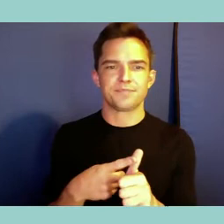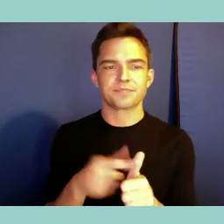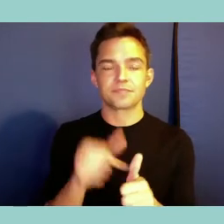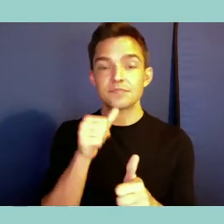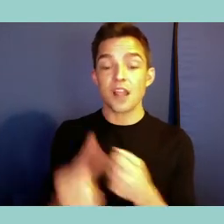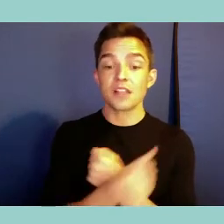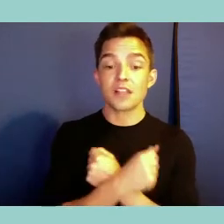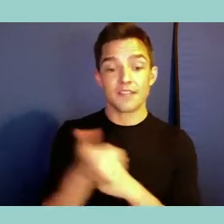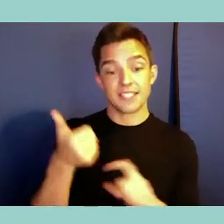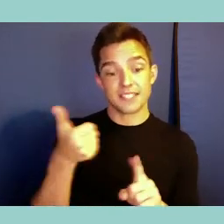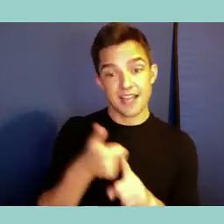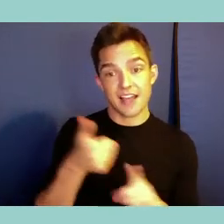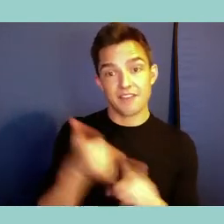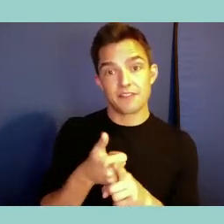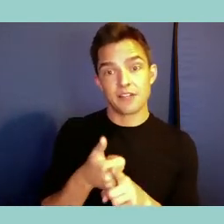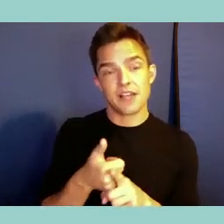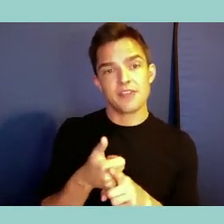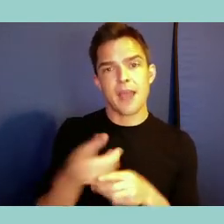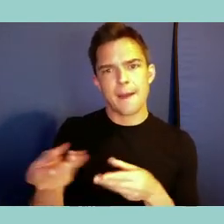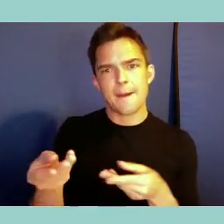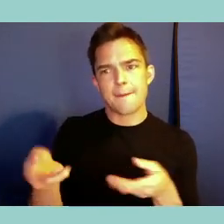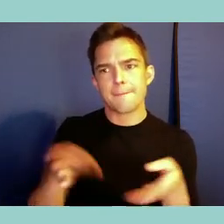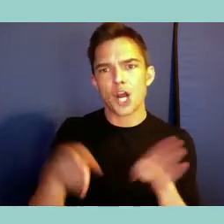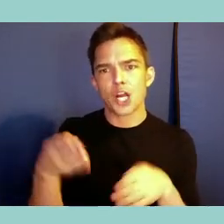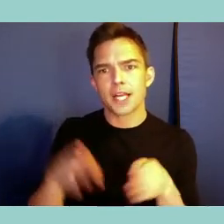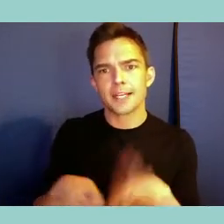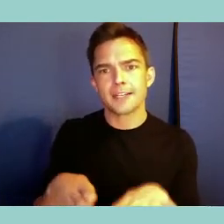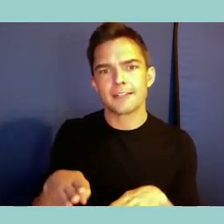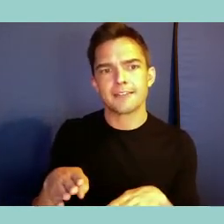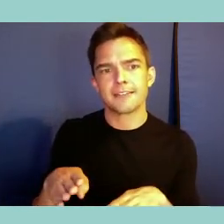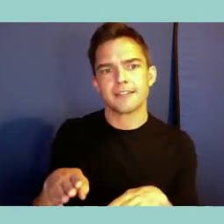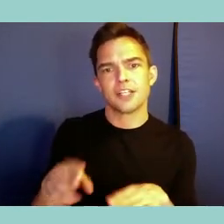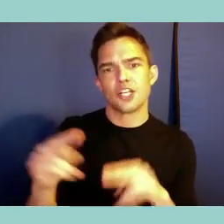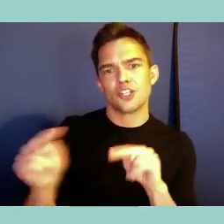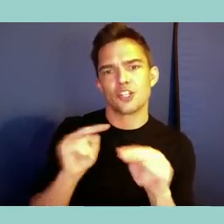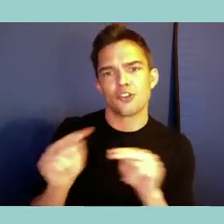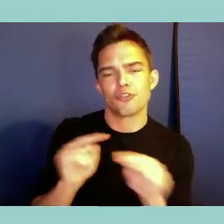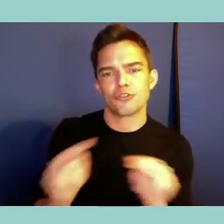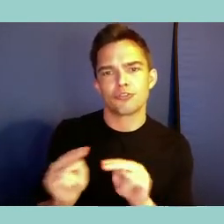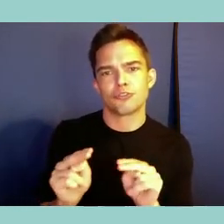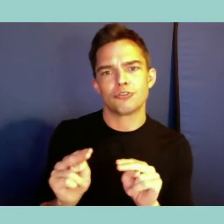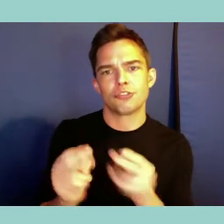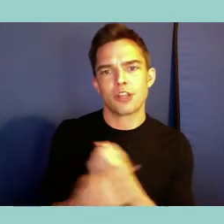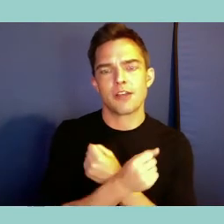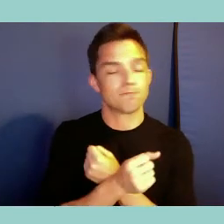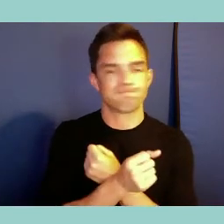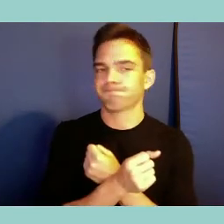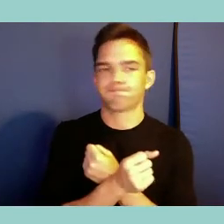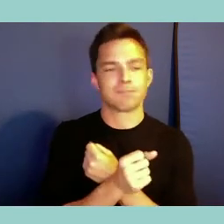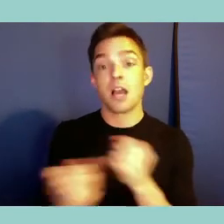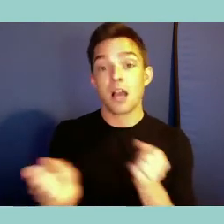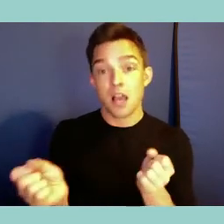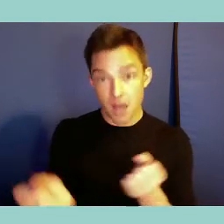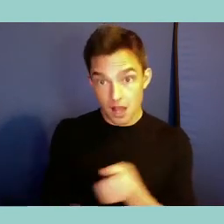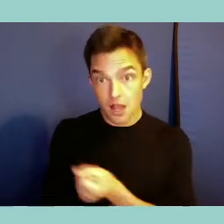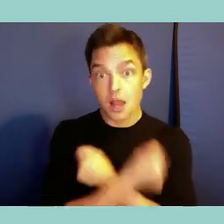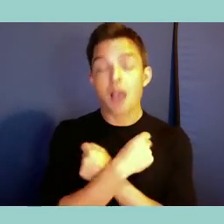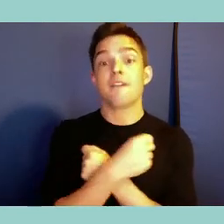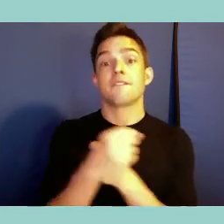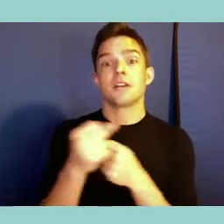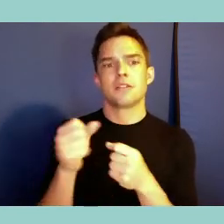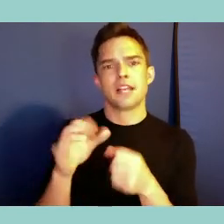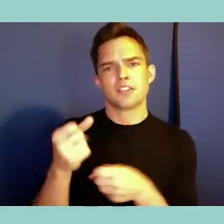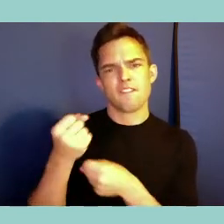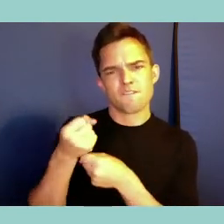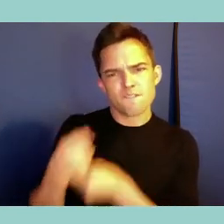of self that has a bargaining chip or some kind of negotiables, but a love of self that is